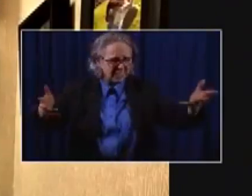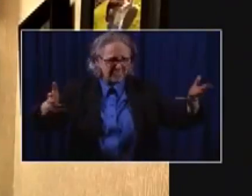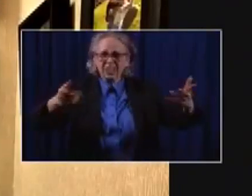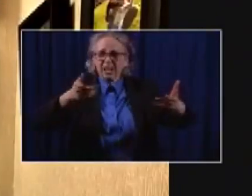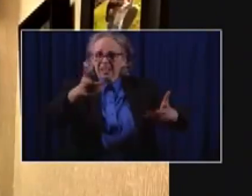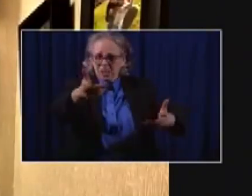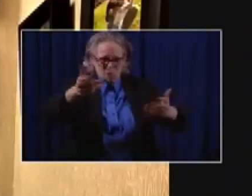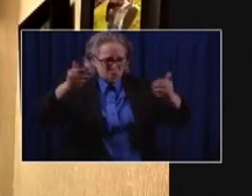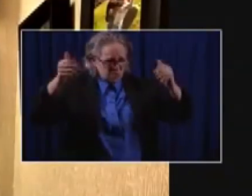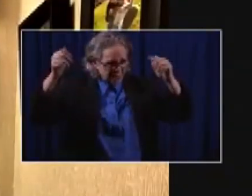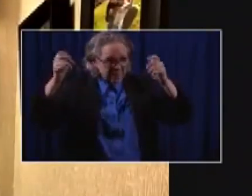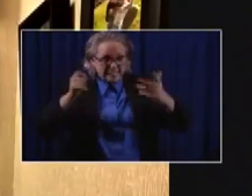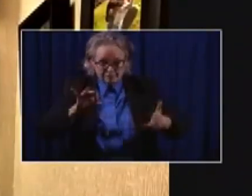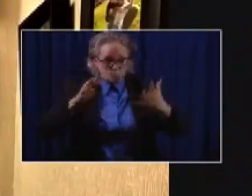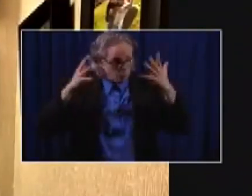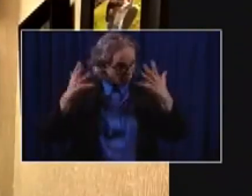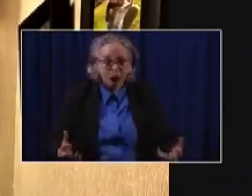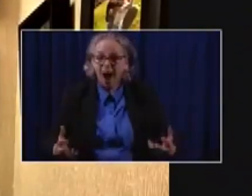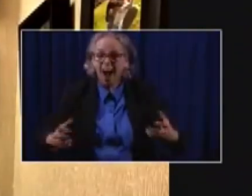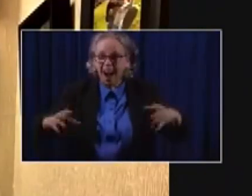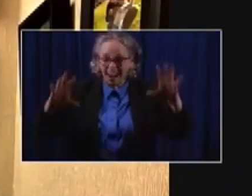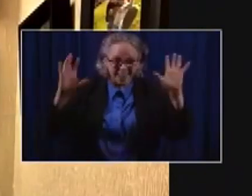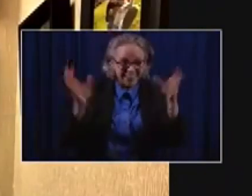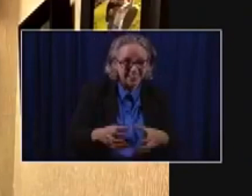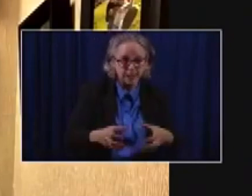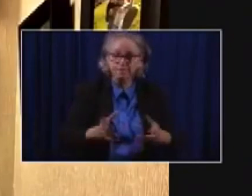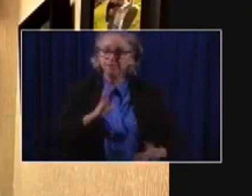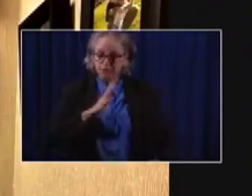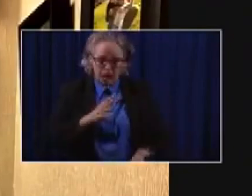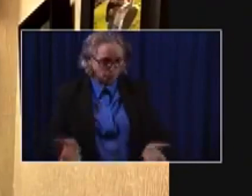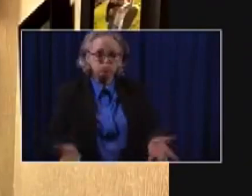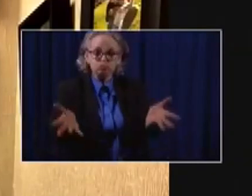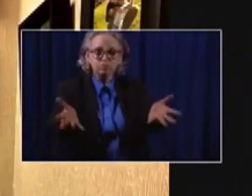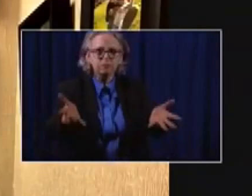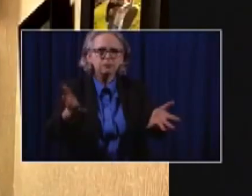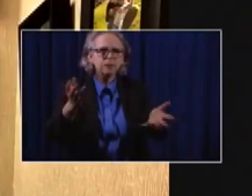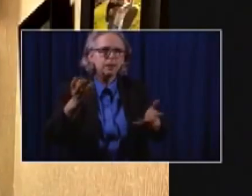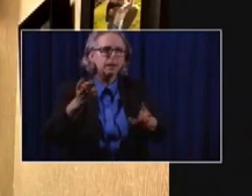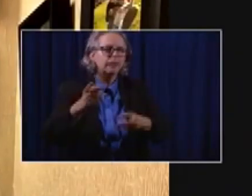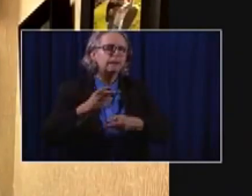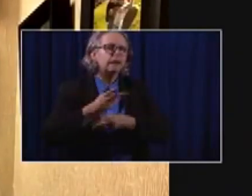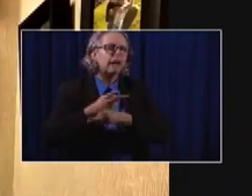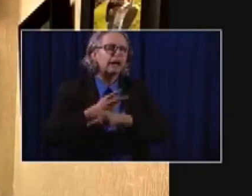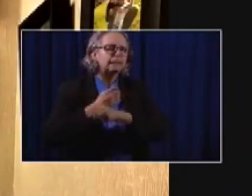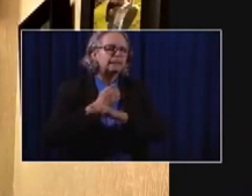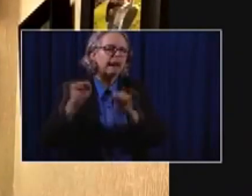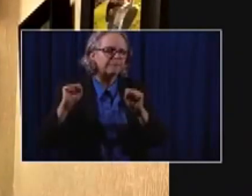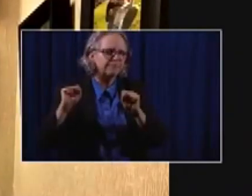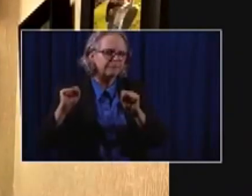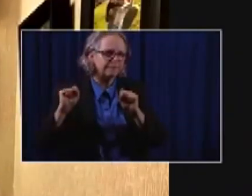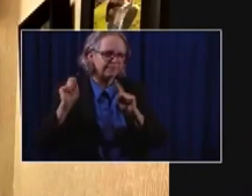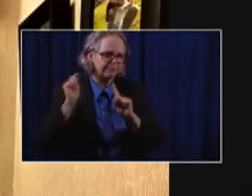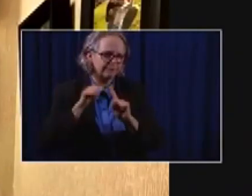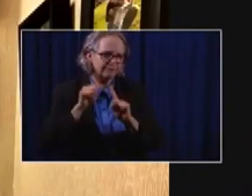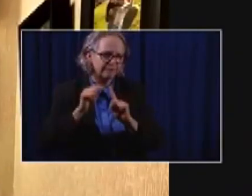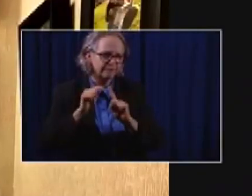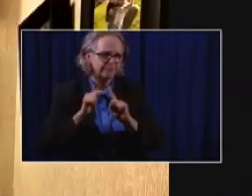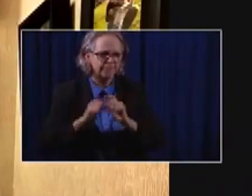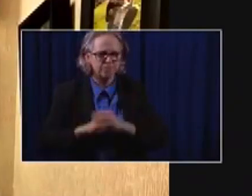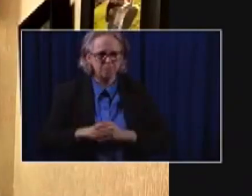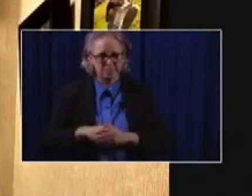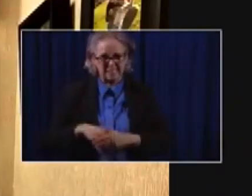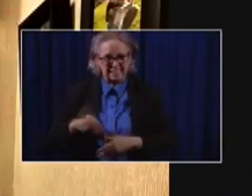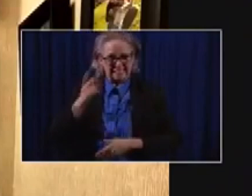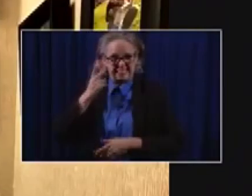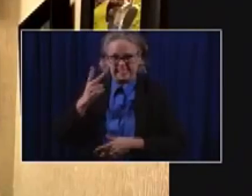places like schools, but from social gatherings. People feel comfortable and are less likely to wear masks or distance, but weddings and funerals and other big